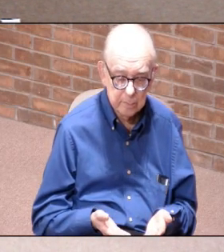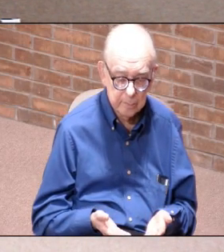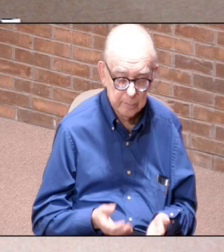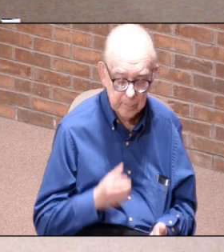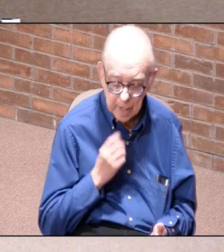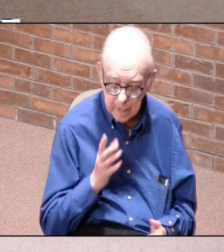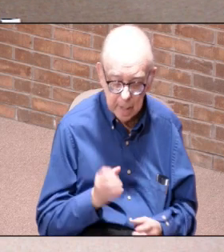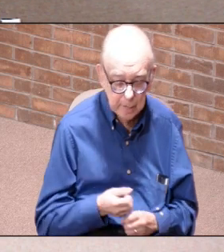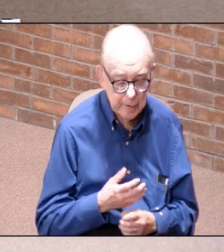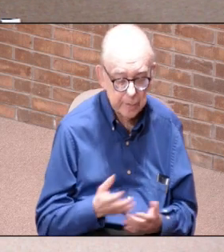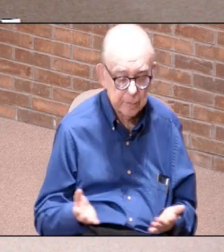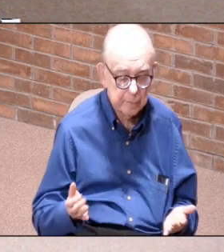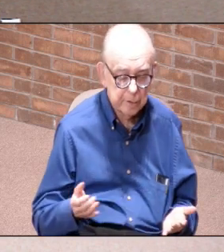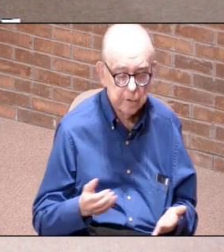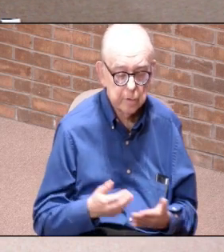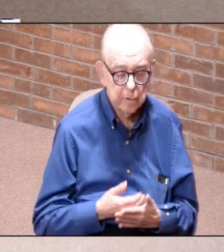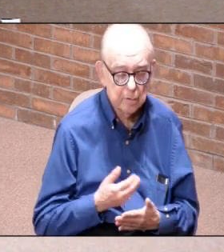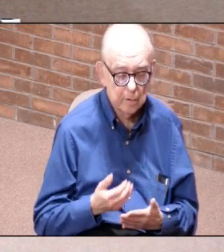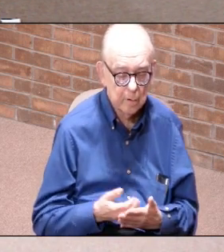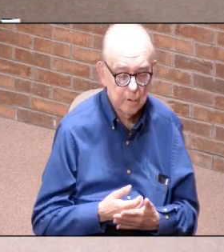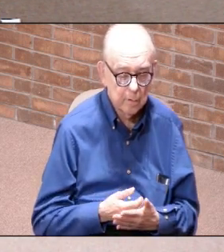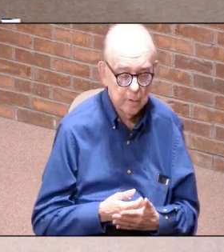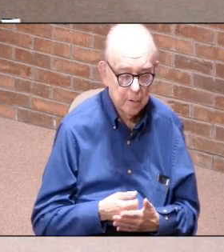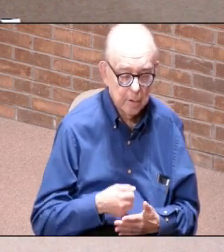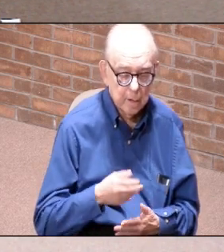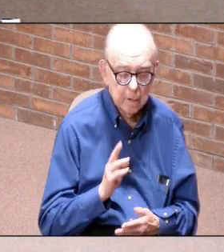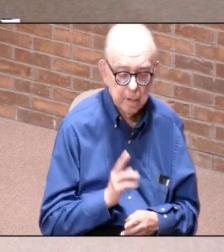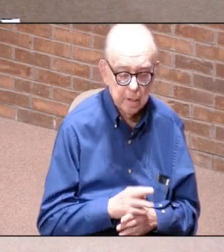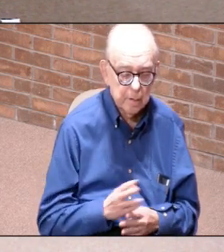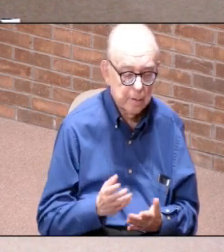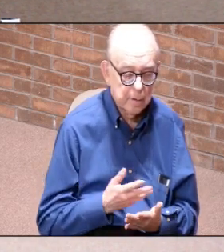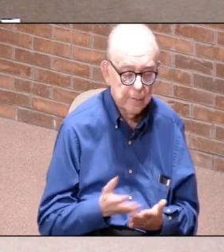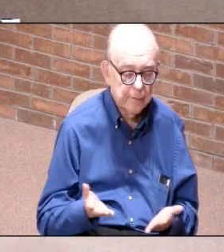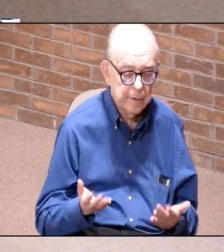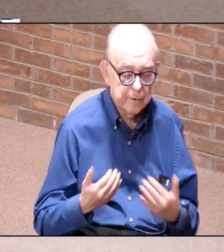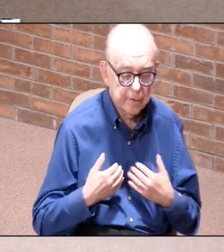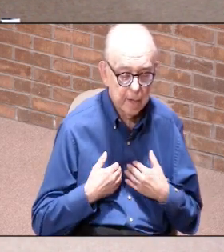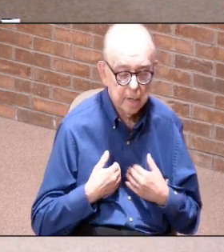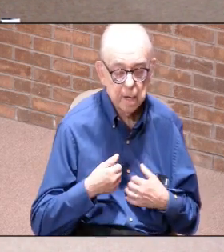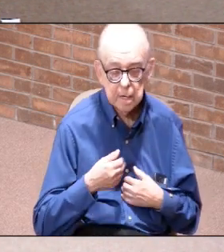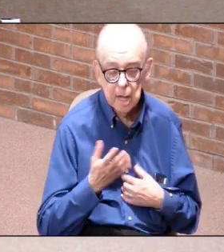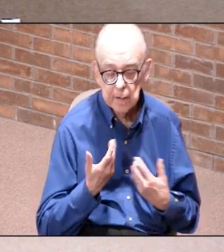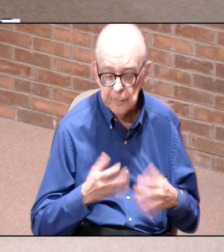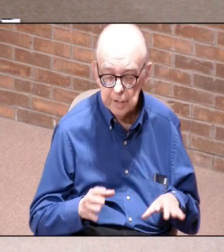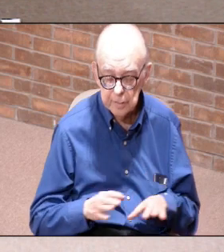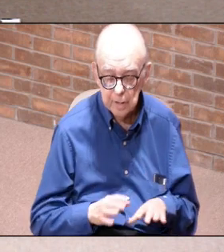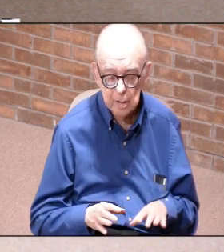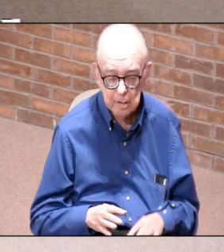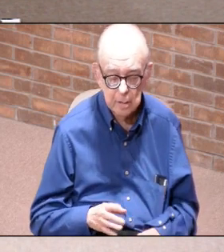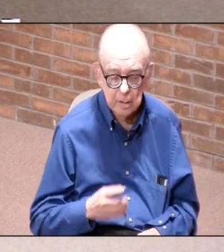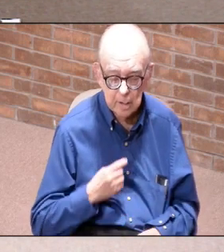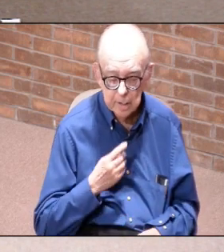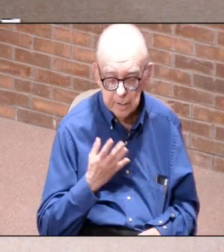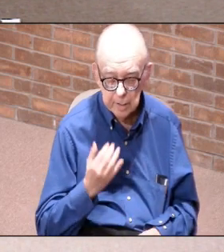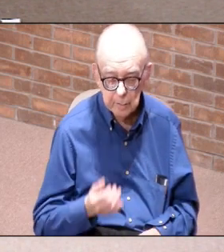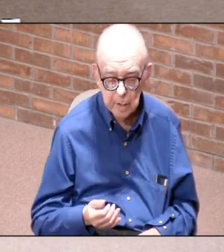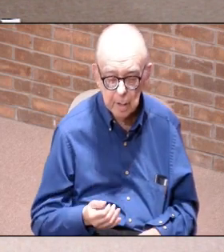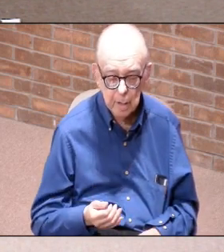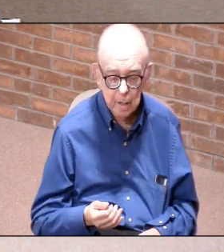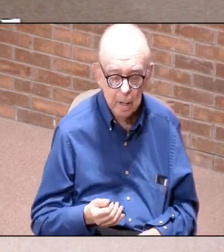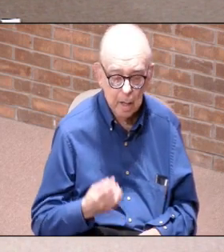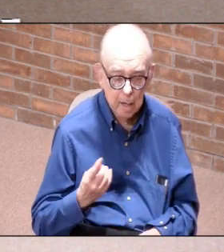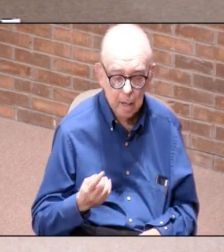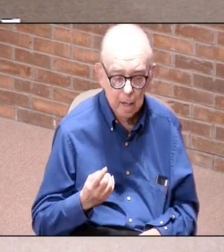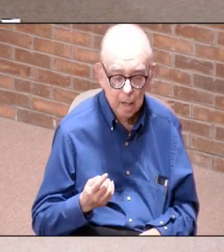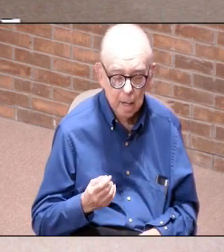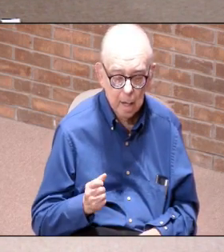He didn't have to create something new. He just used something that he already made. Can I tell you why? I think